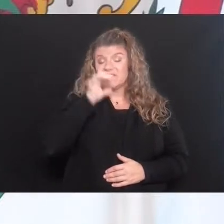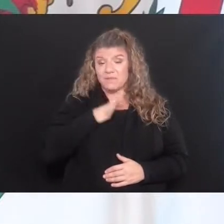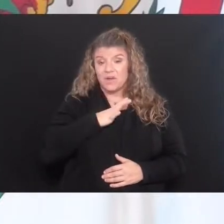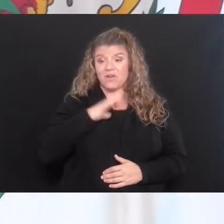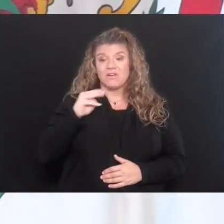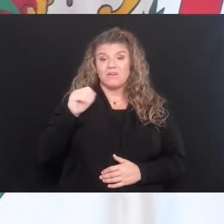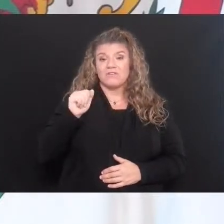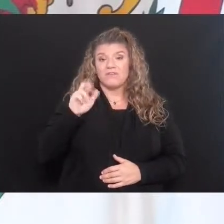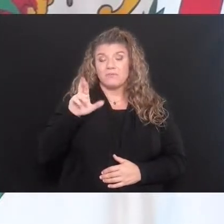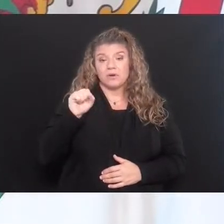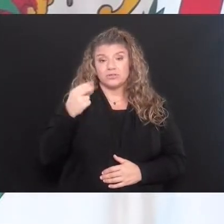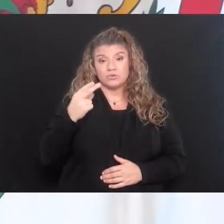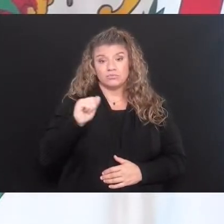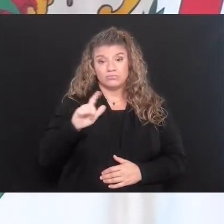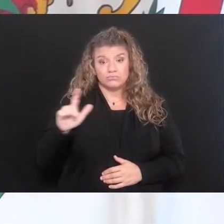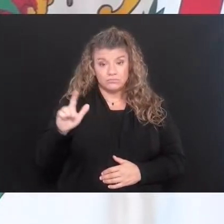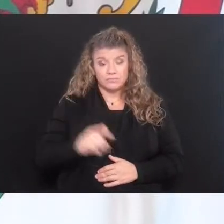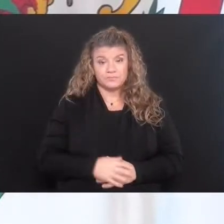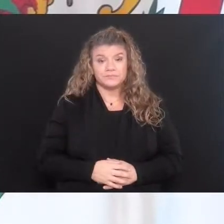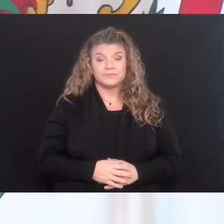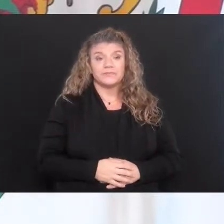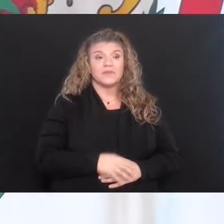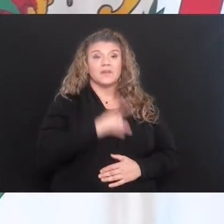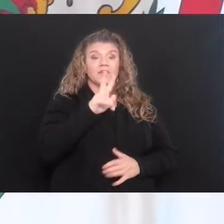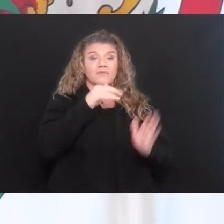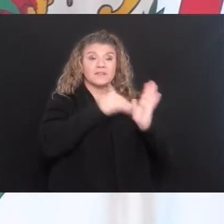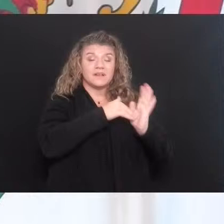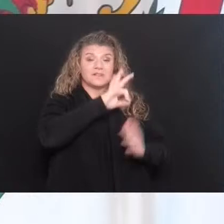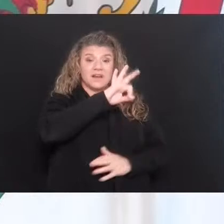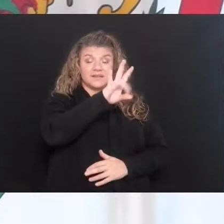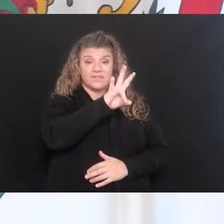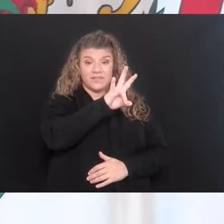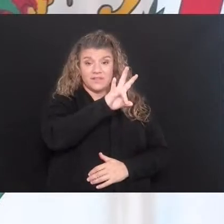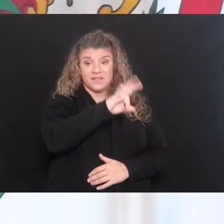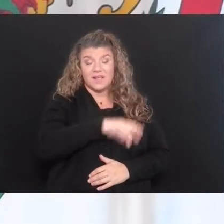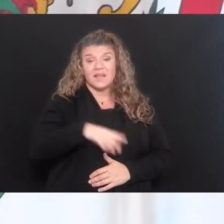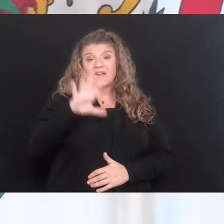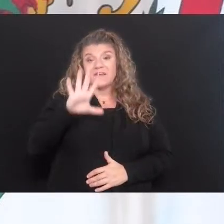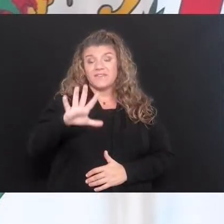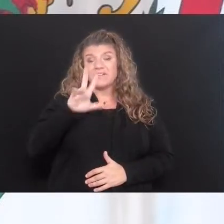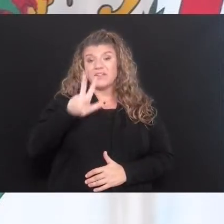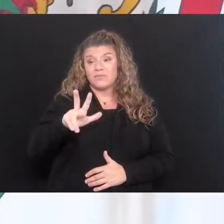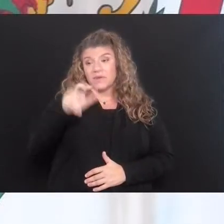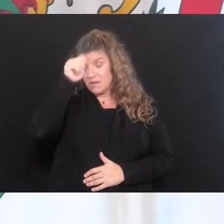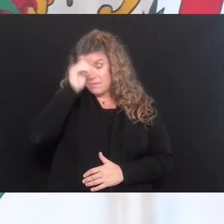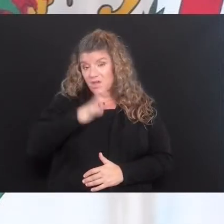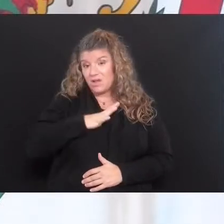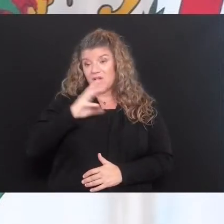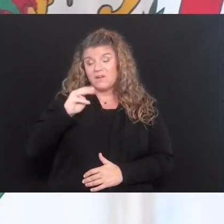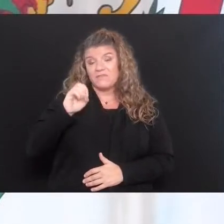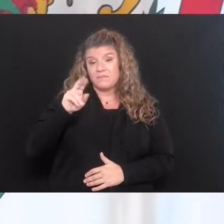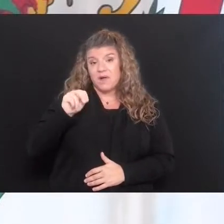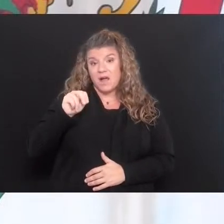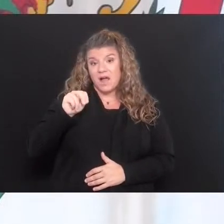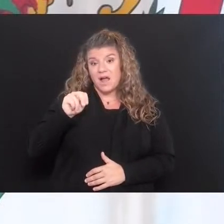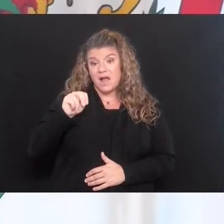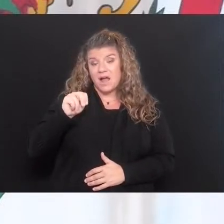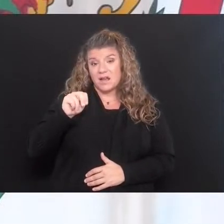from Marshall County. The 3,097th death is a 53-year-old male from Monongalia